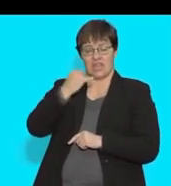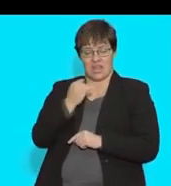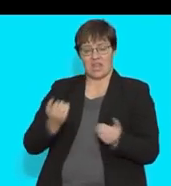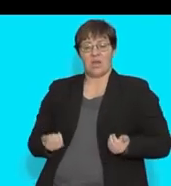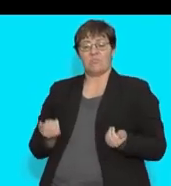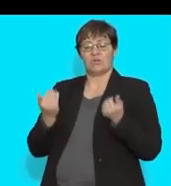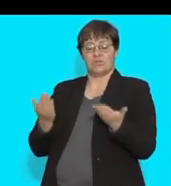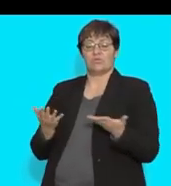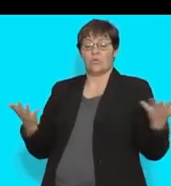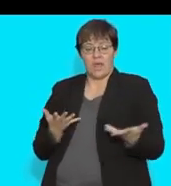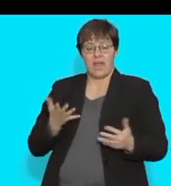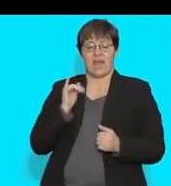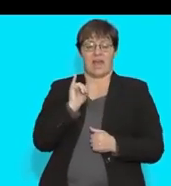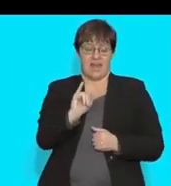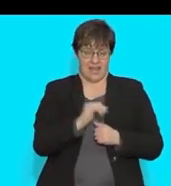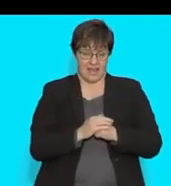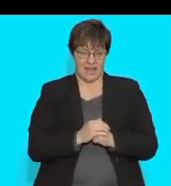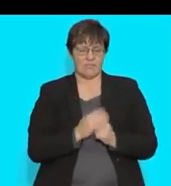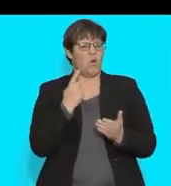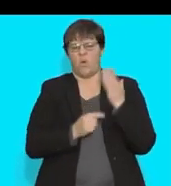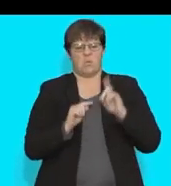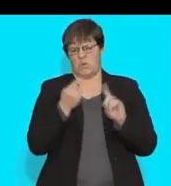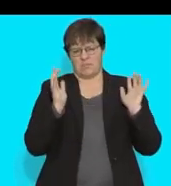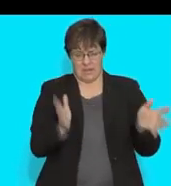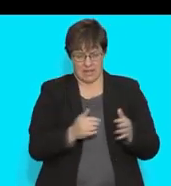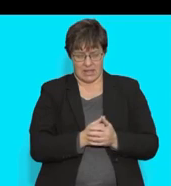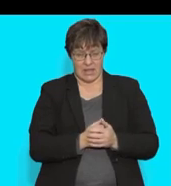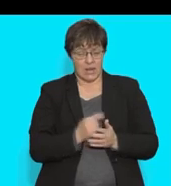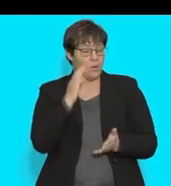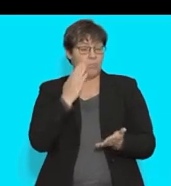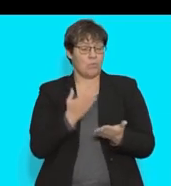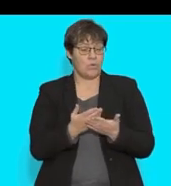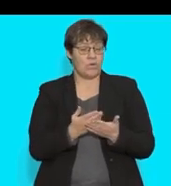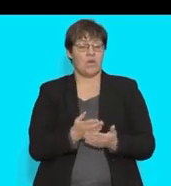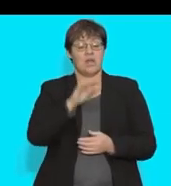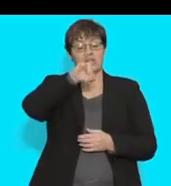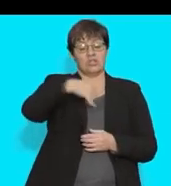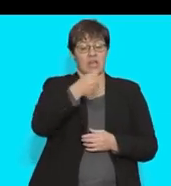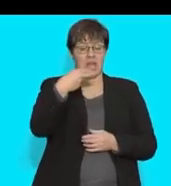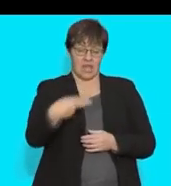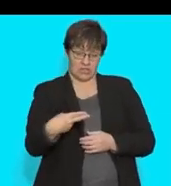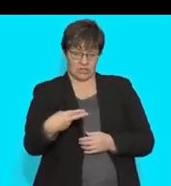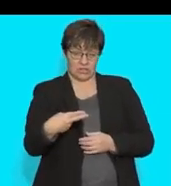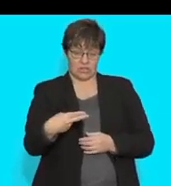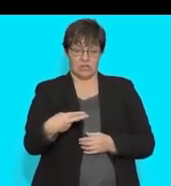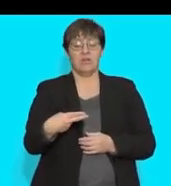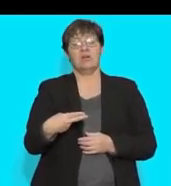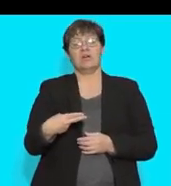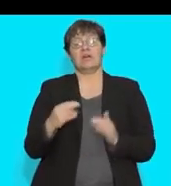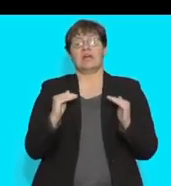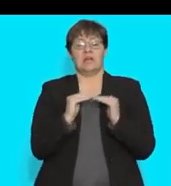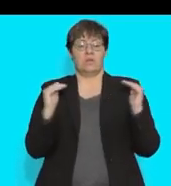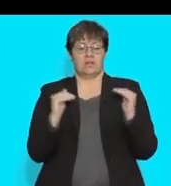is produced at I, which is just a point, and then prove that JH is equals